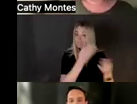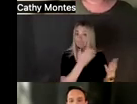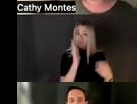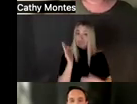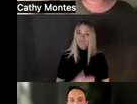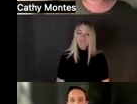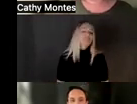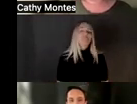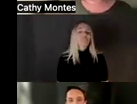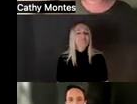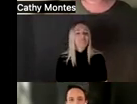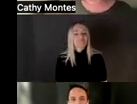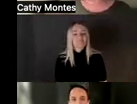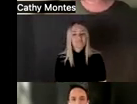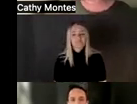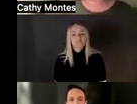forwarded.